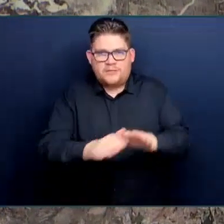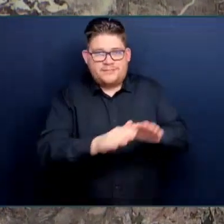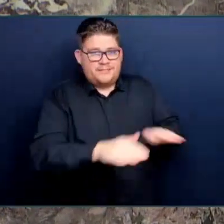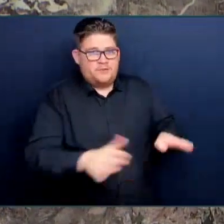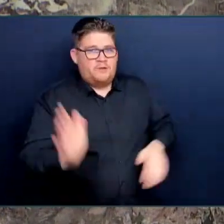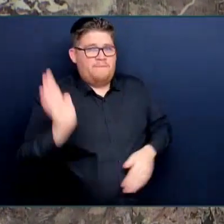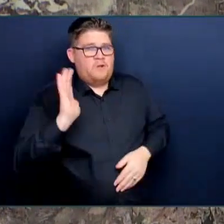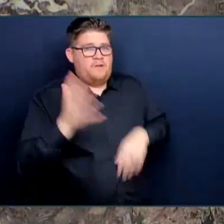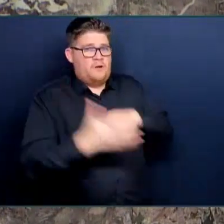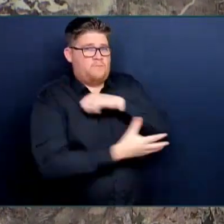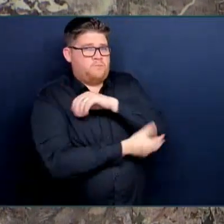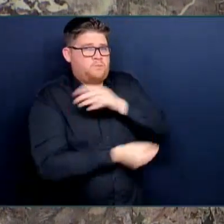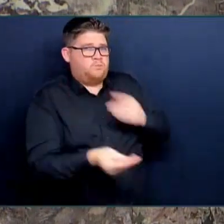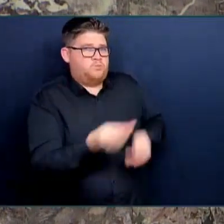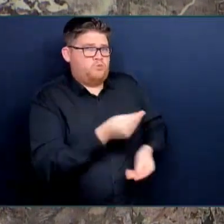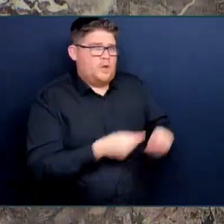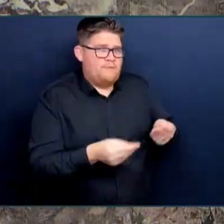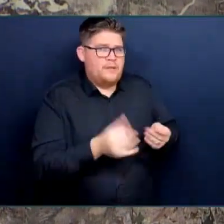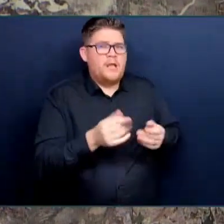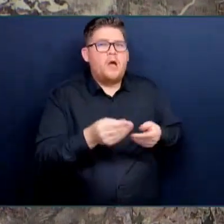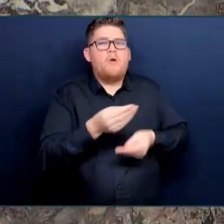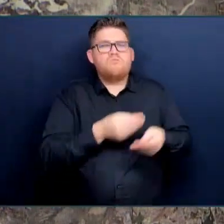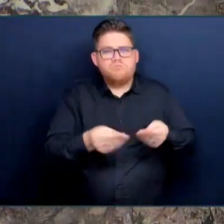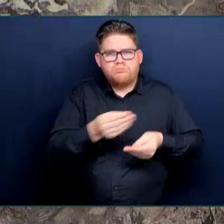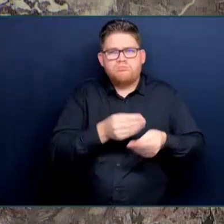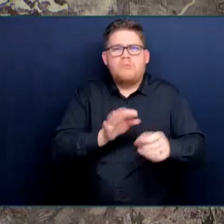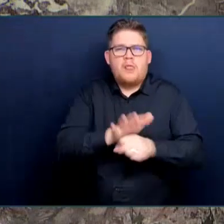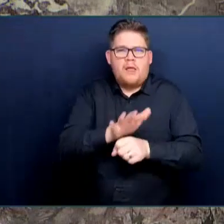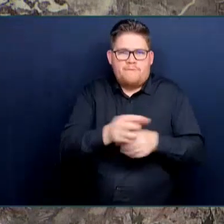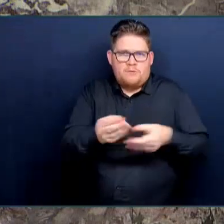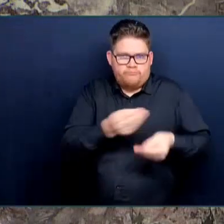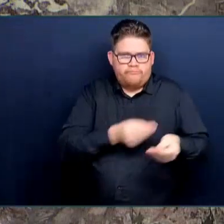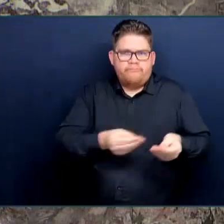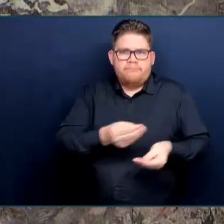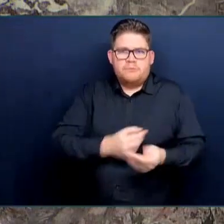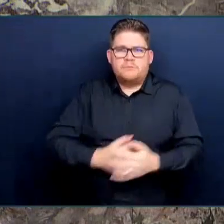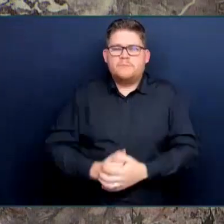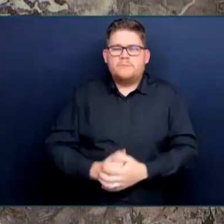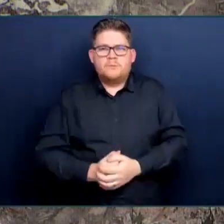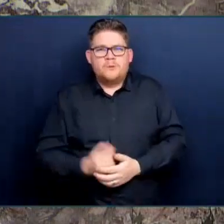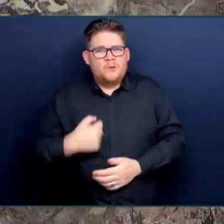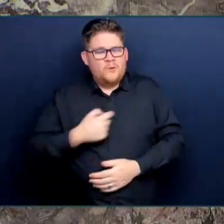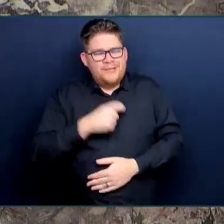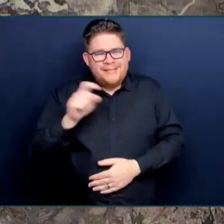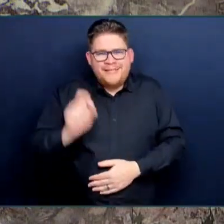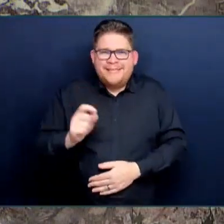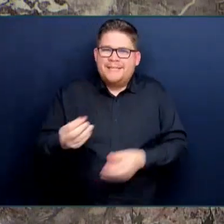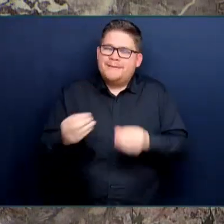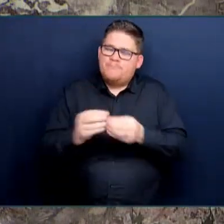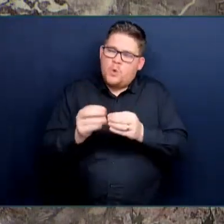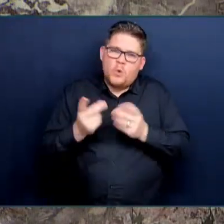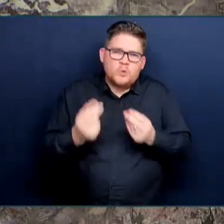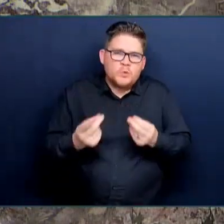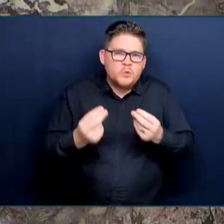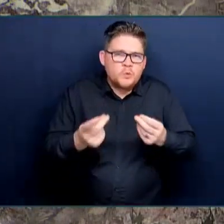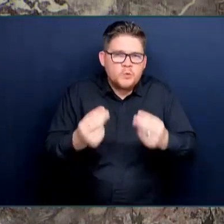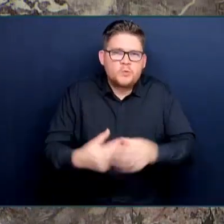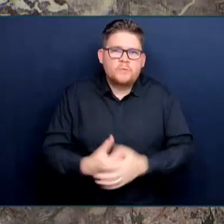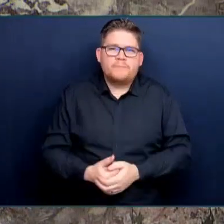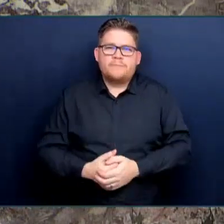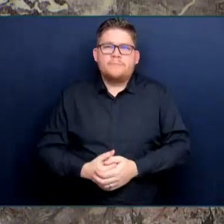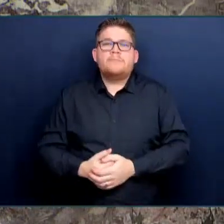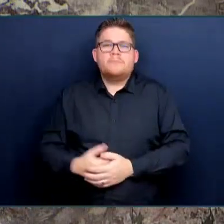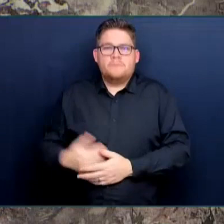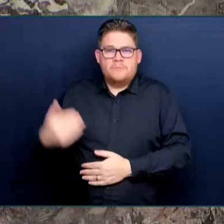do. And we are determined to do it. The throne speech speaks to our commitment to supporting the